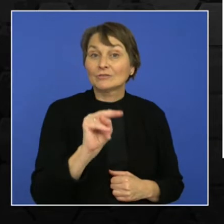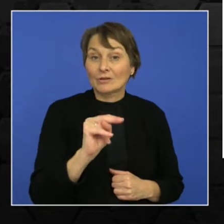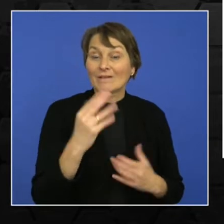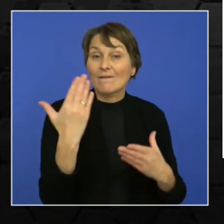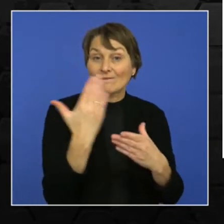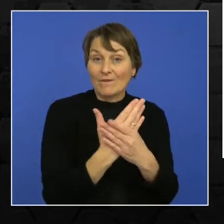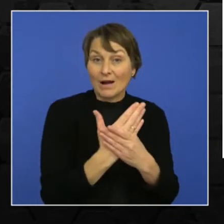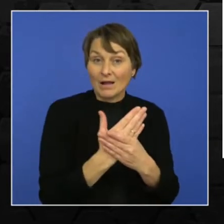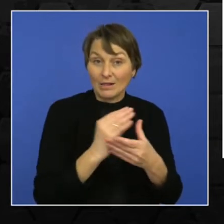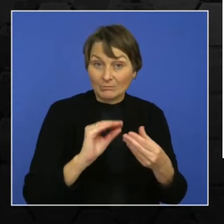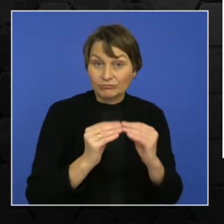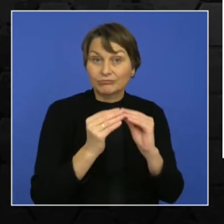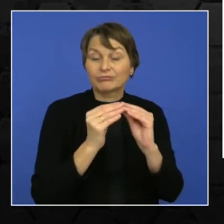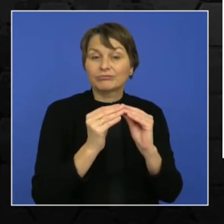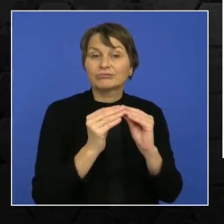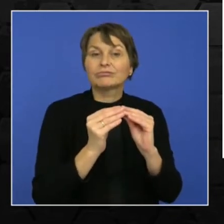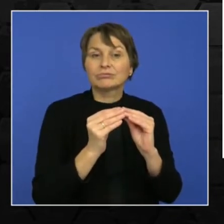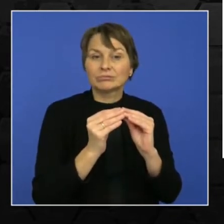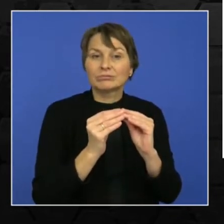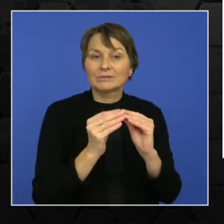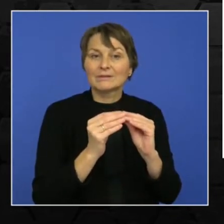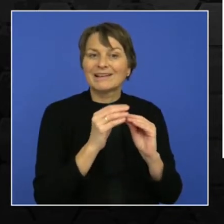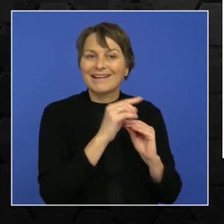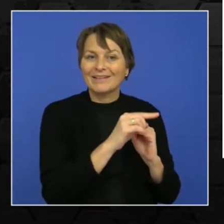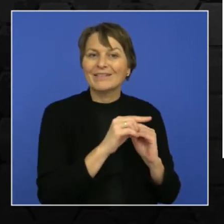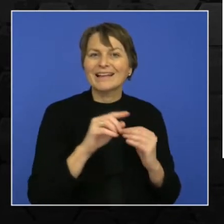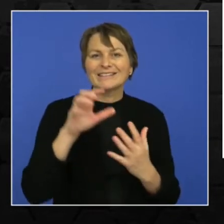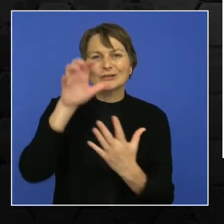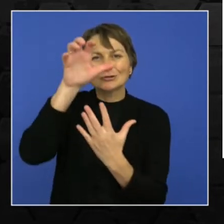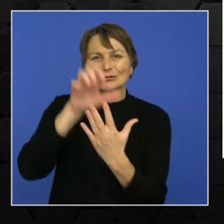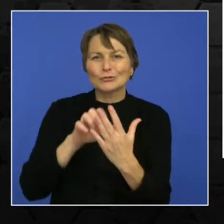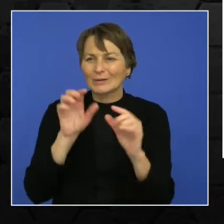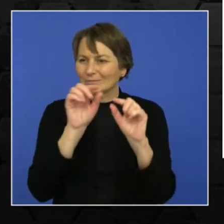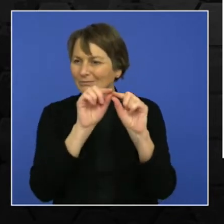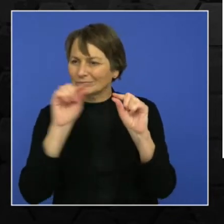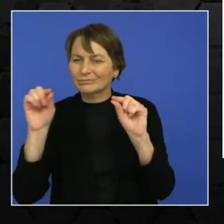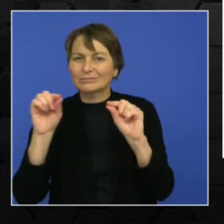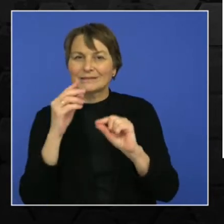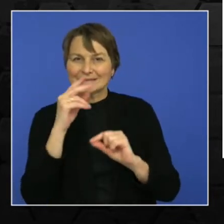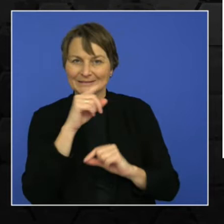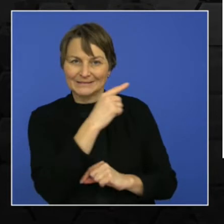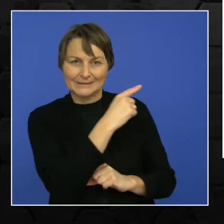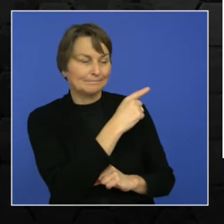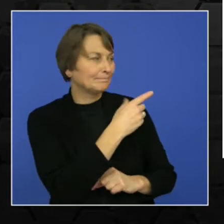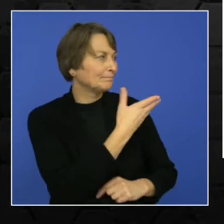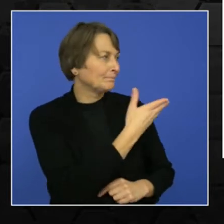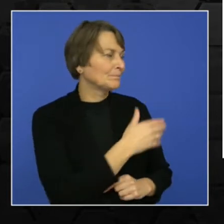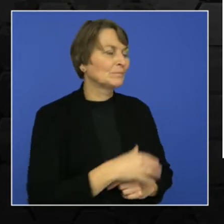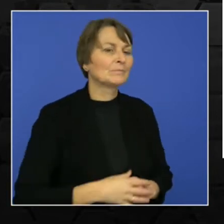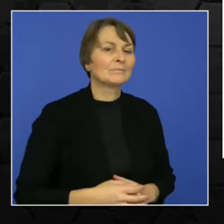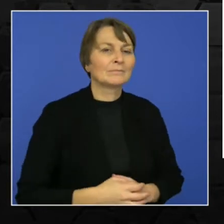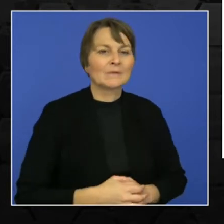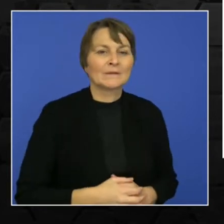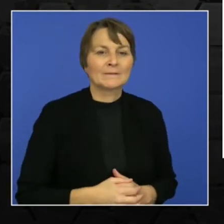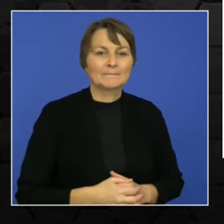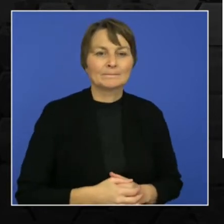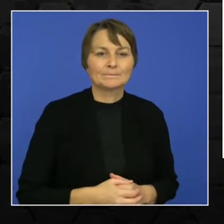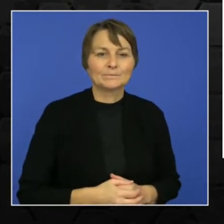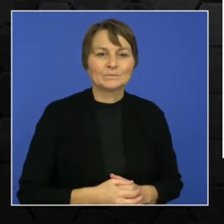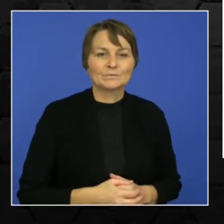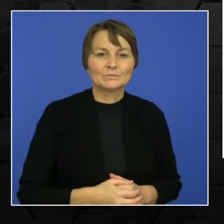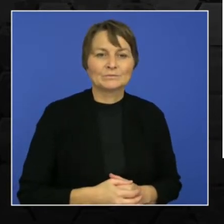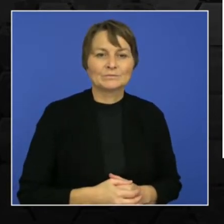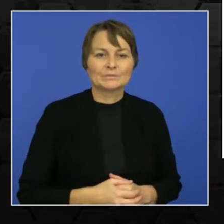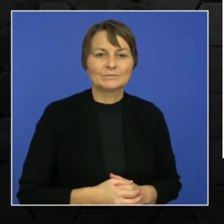tensor. I've given a title tensor. So just add script tag. Two script tag I added. First one is for tf.js and second one is for p5.js.